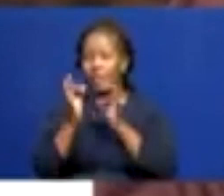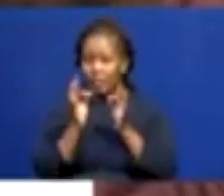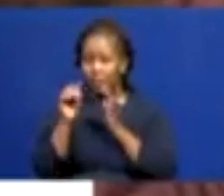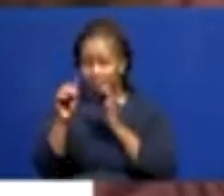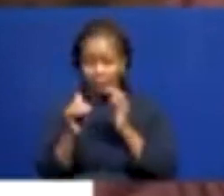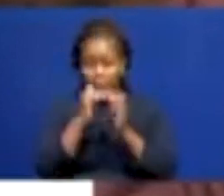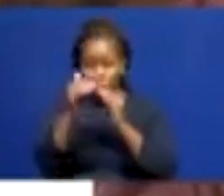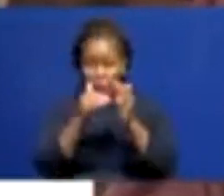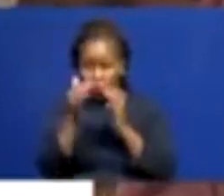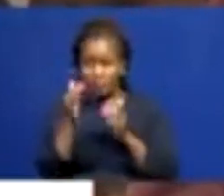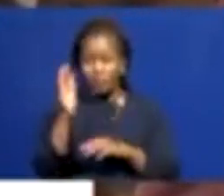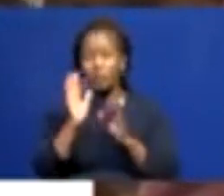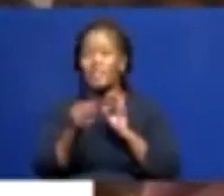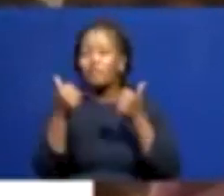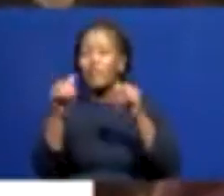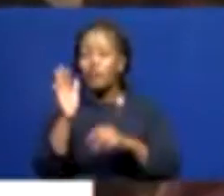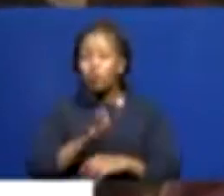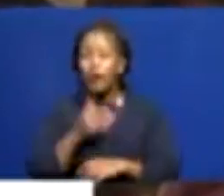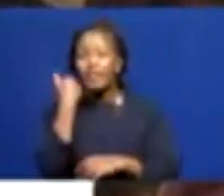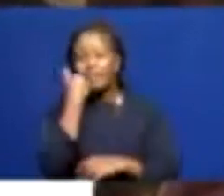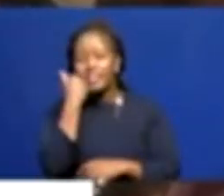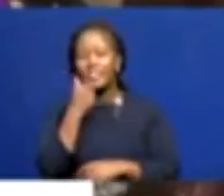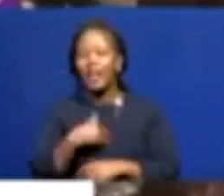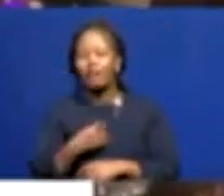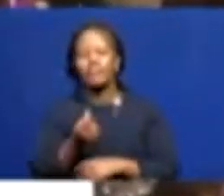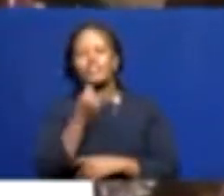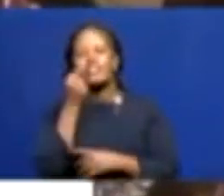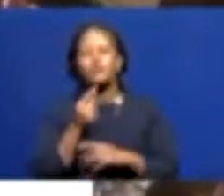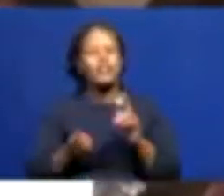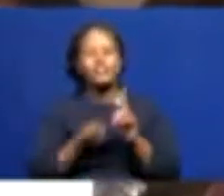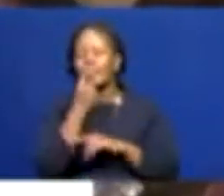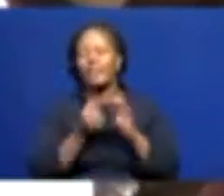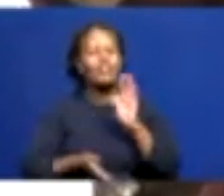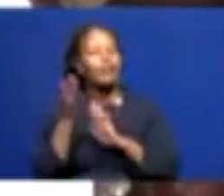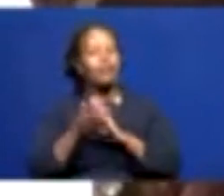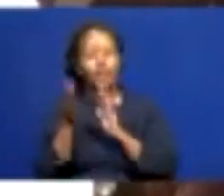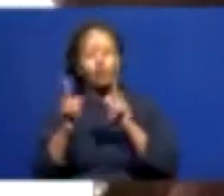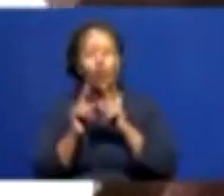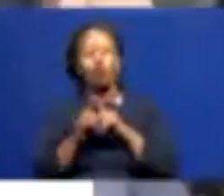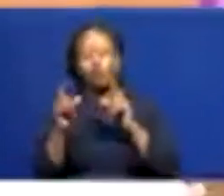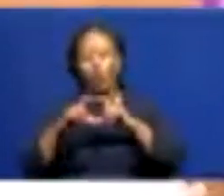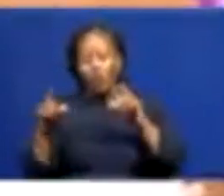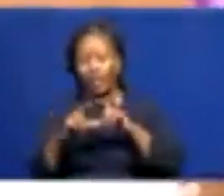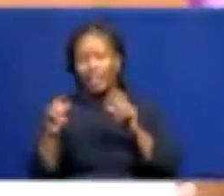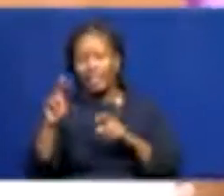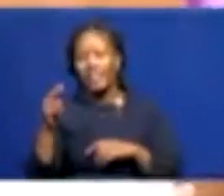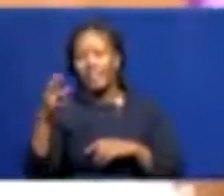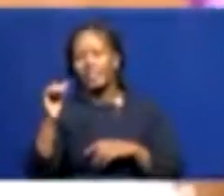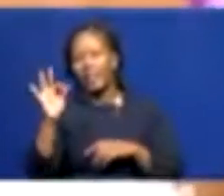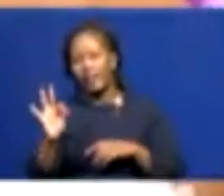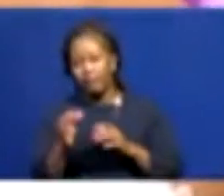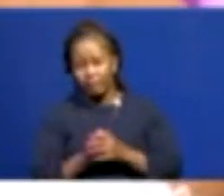safari, mukipata mama akonayo, matibabu ianze na akatiwe kadi ya NHIF, aendele na matibabu. Miriam